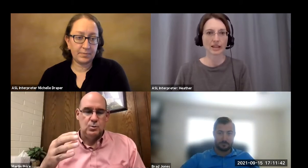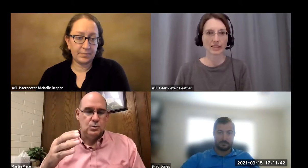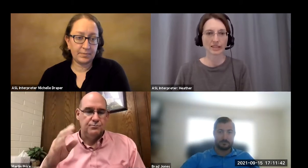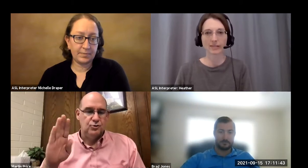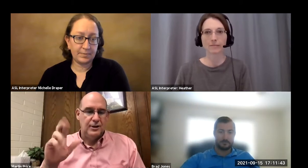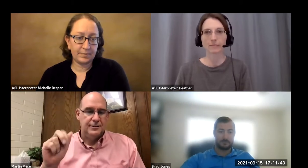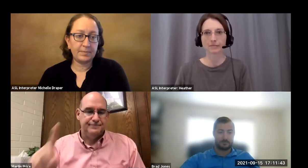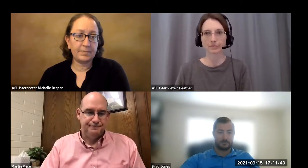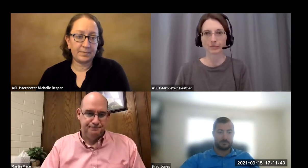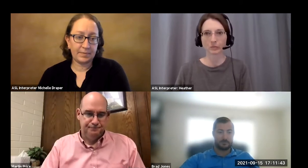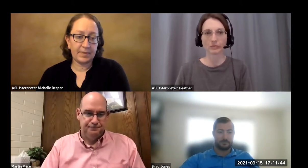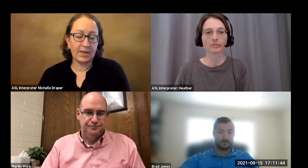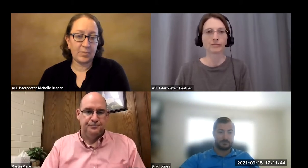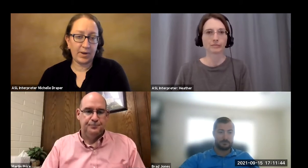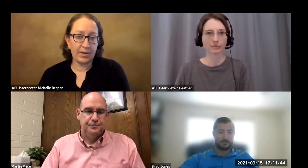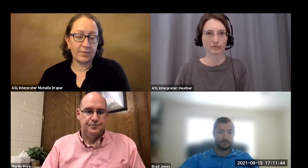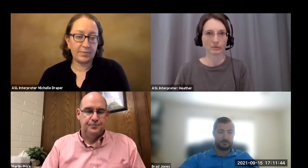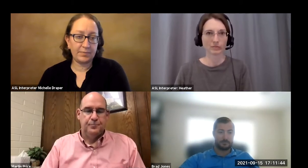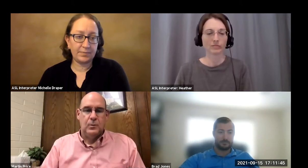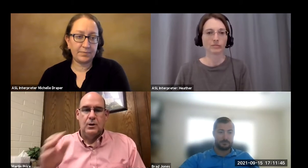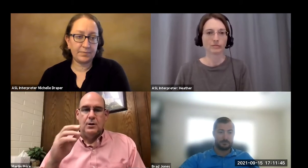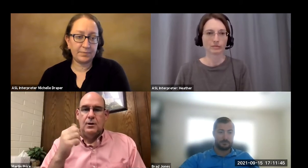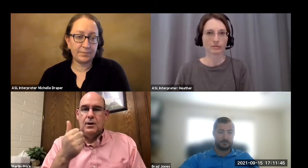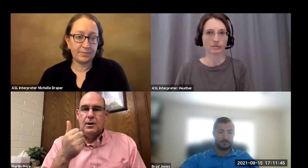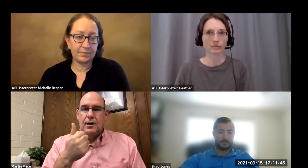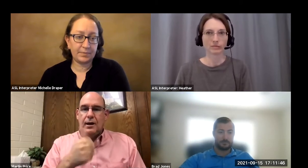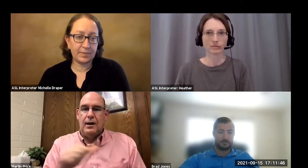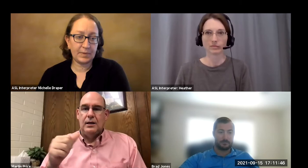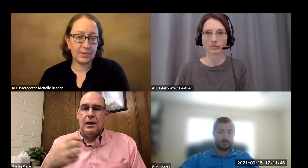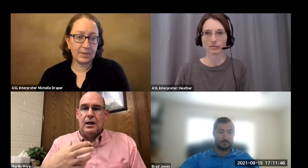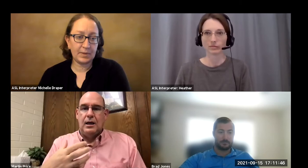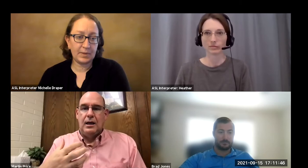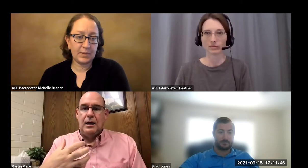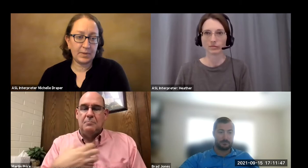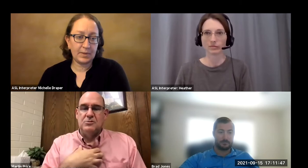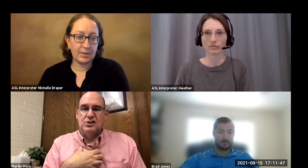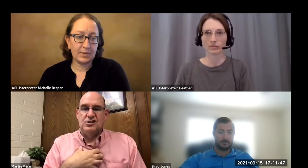Brad Jones seconds. Thank you, Brad.